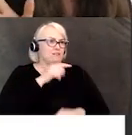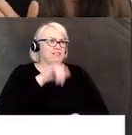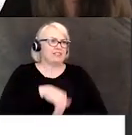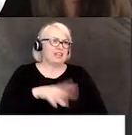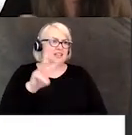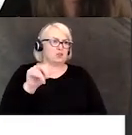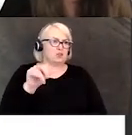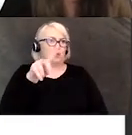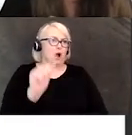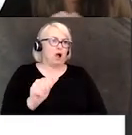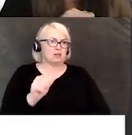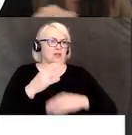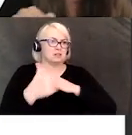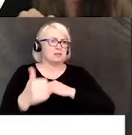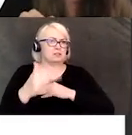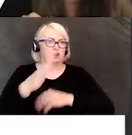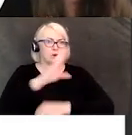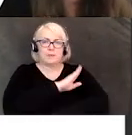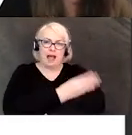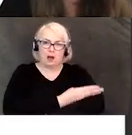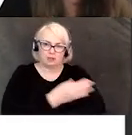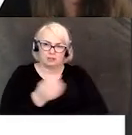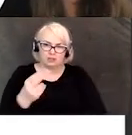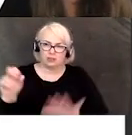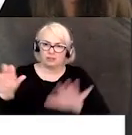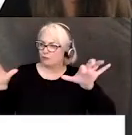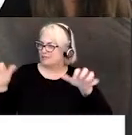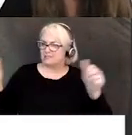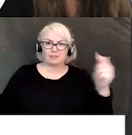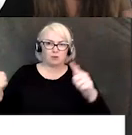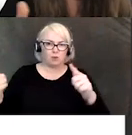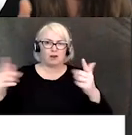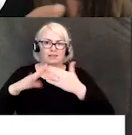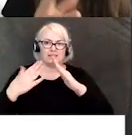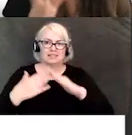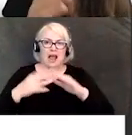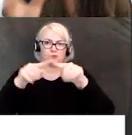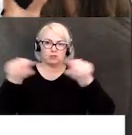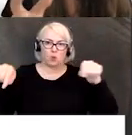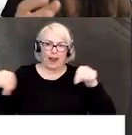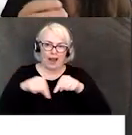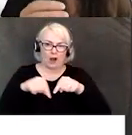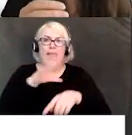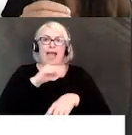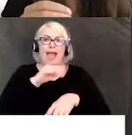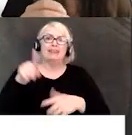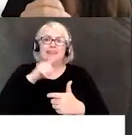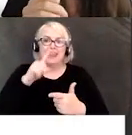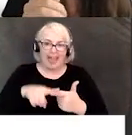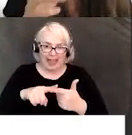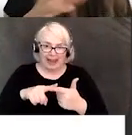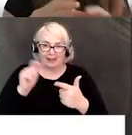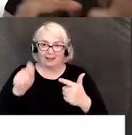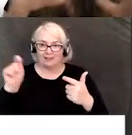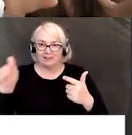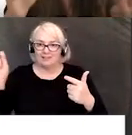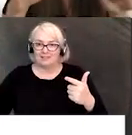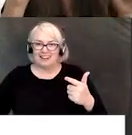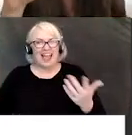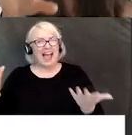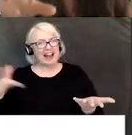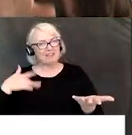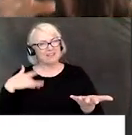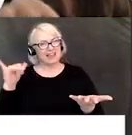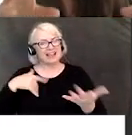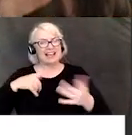She freezes every soul in the town square. And then, and I feel like, like in a different script, I mean, there